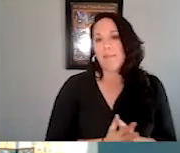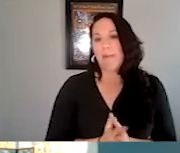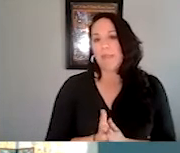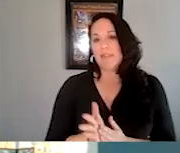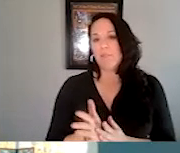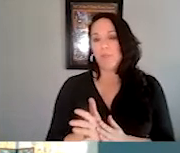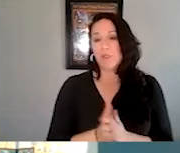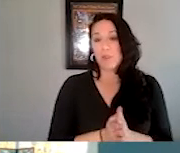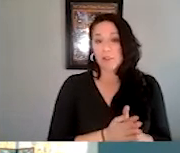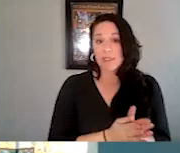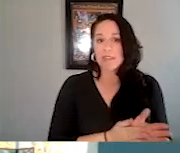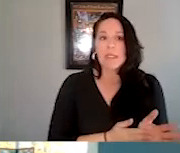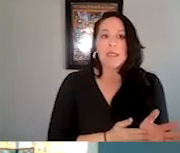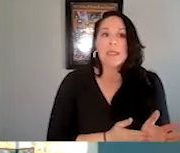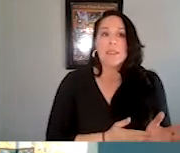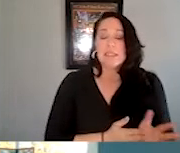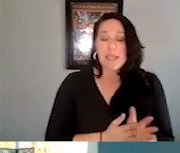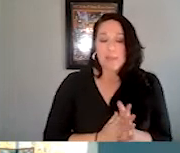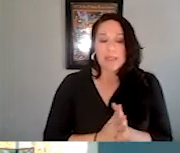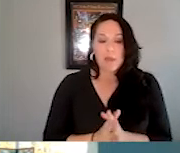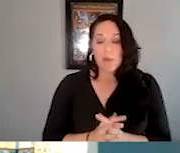on crime mapping to pinpoint drug trends.